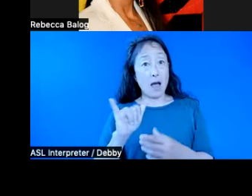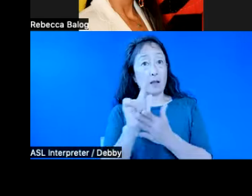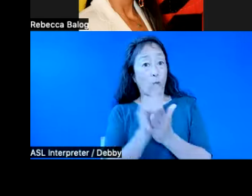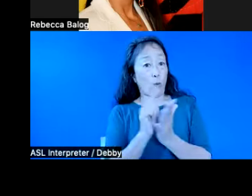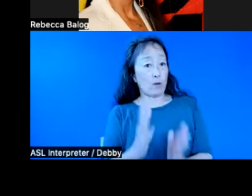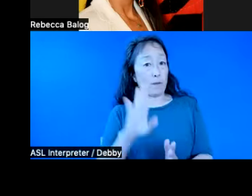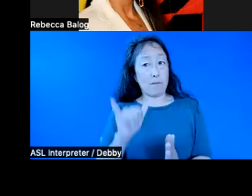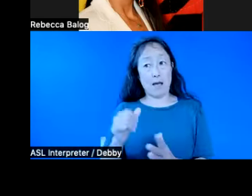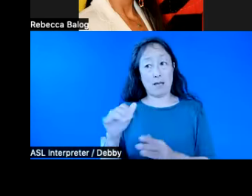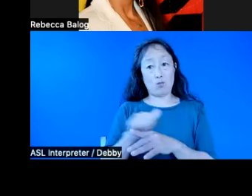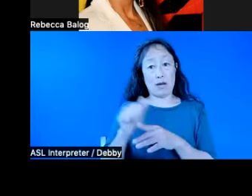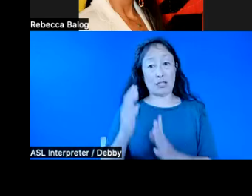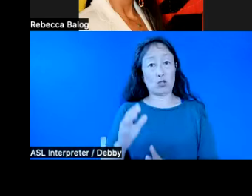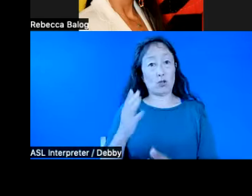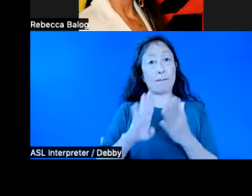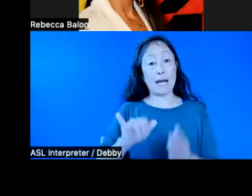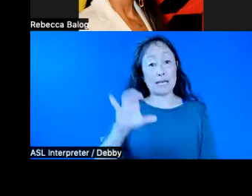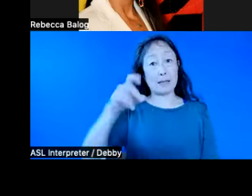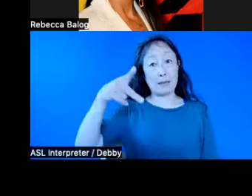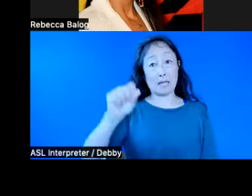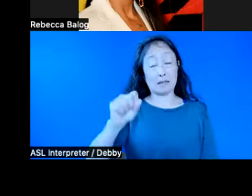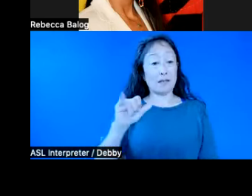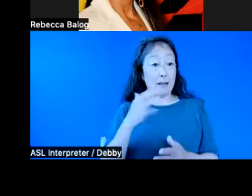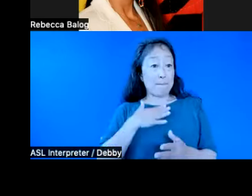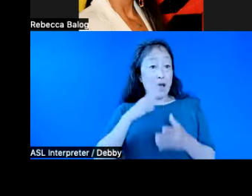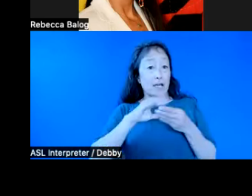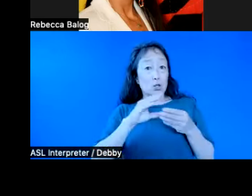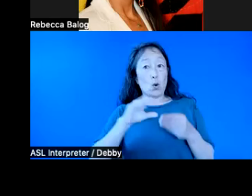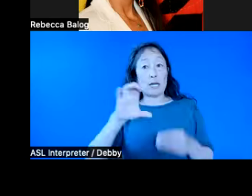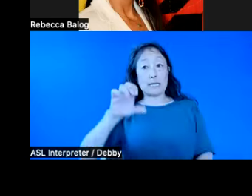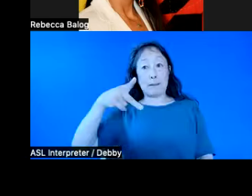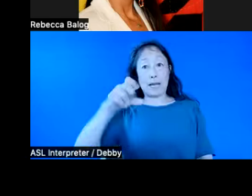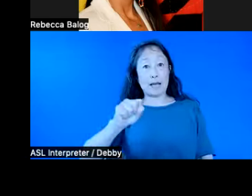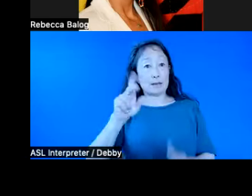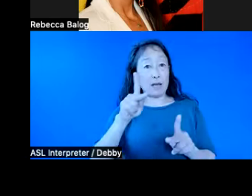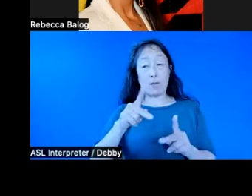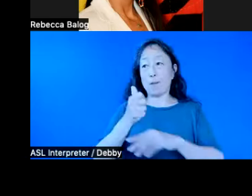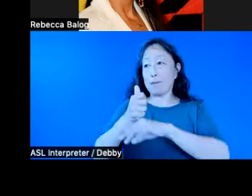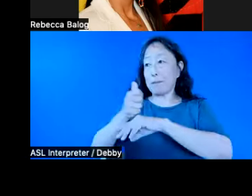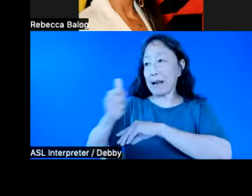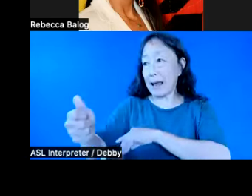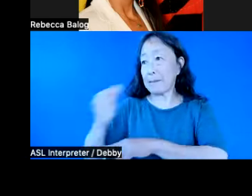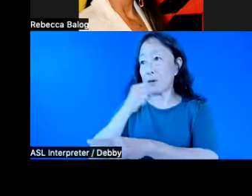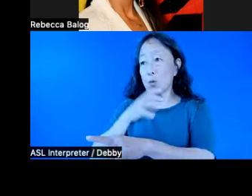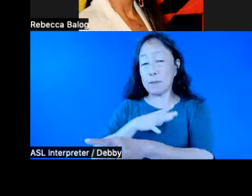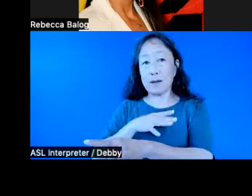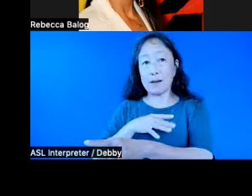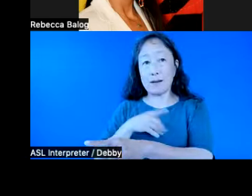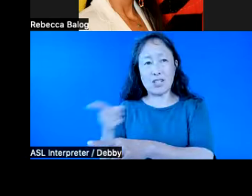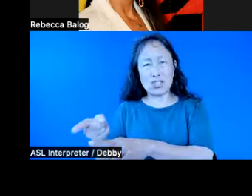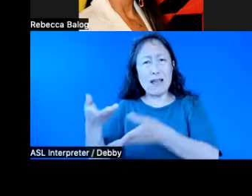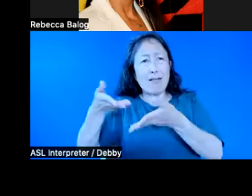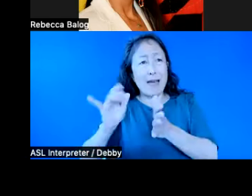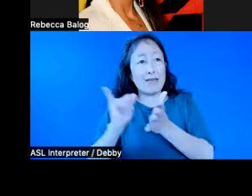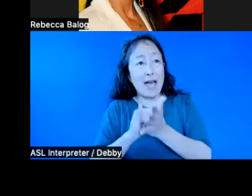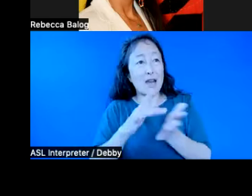that storytelling, it was CPS that victim blamed her, that she allowed this to happen when she wasn't even present during